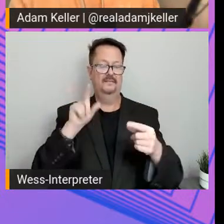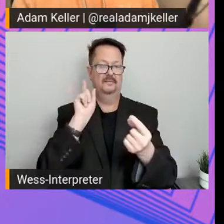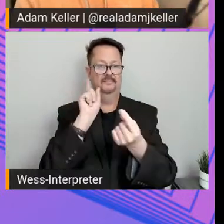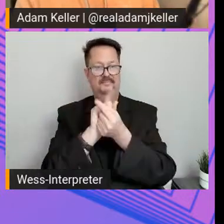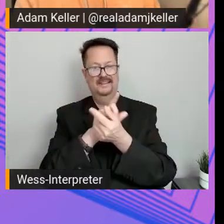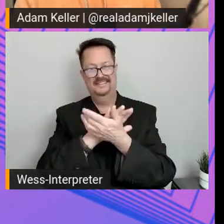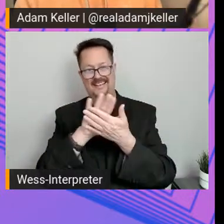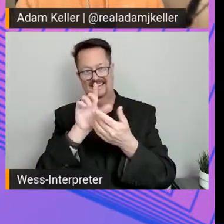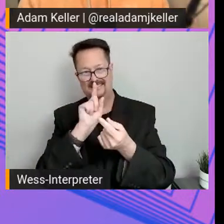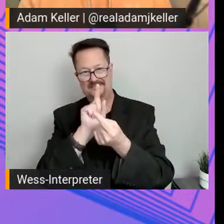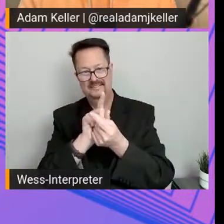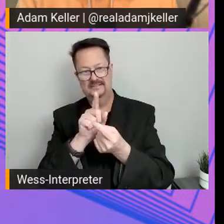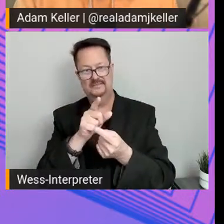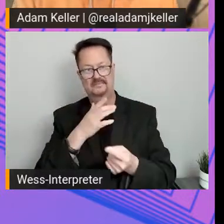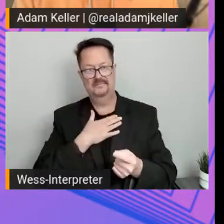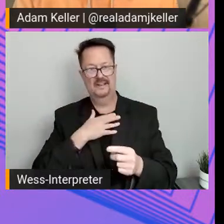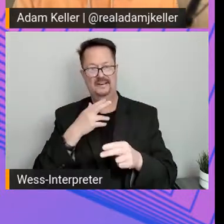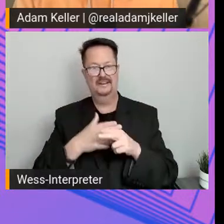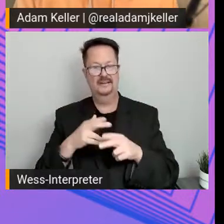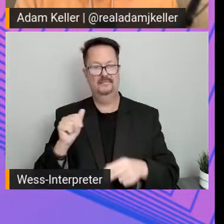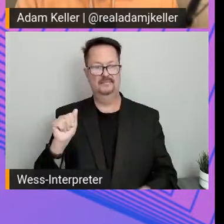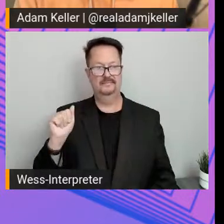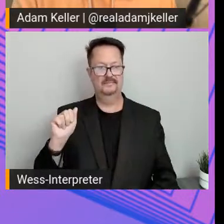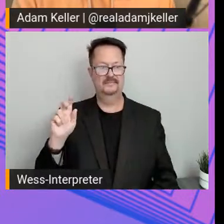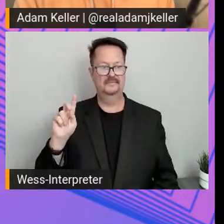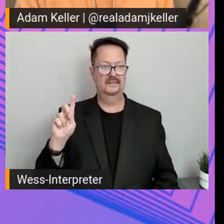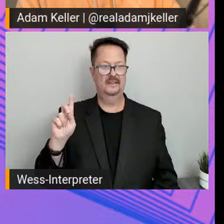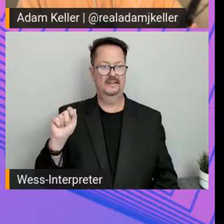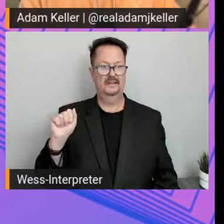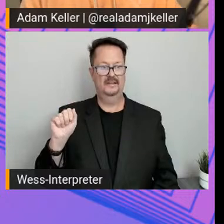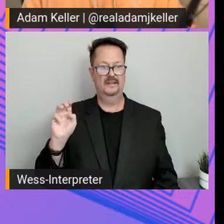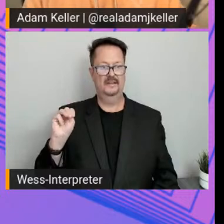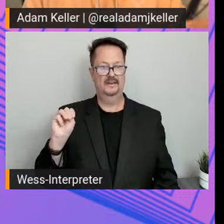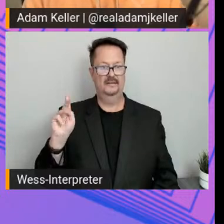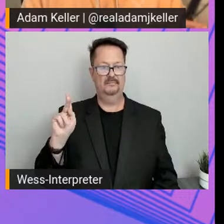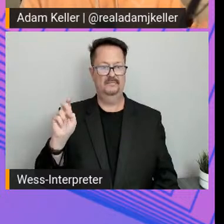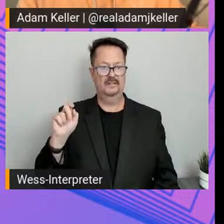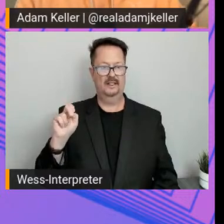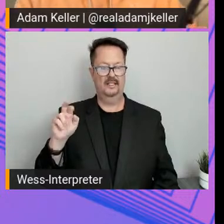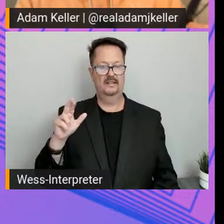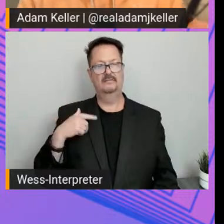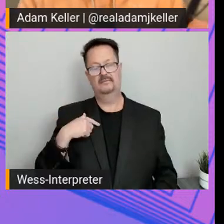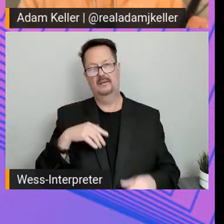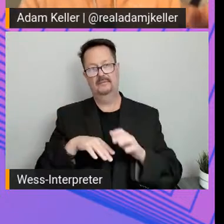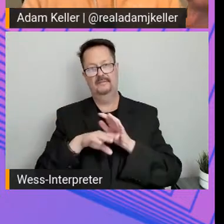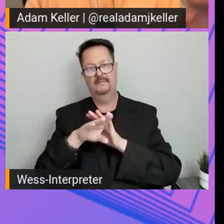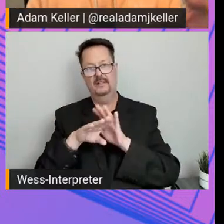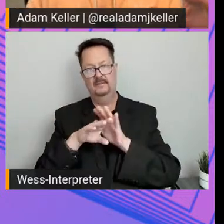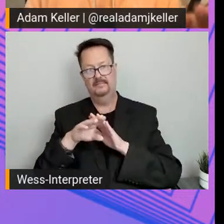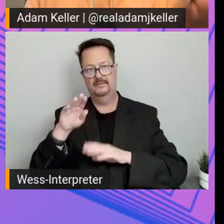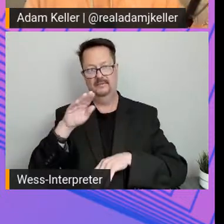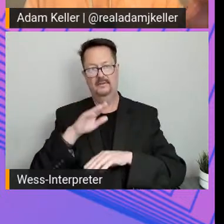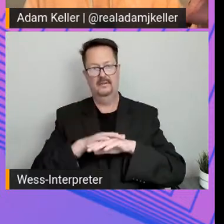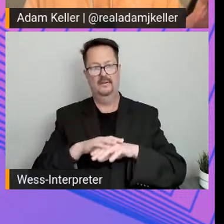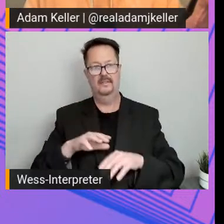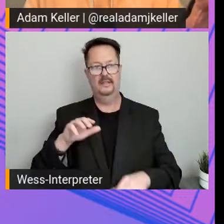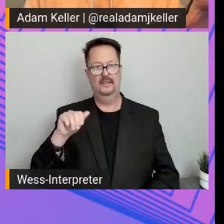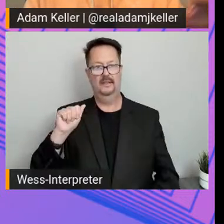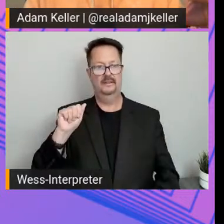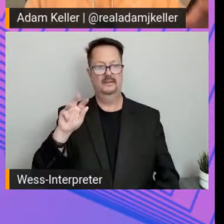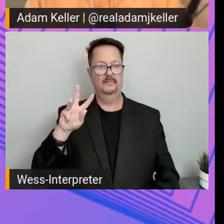you. My name is Adam Keller, and I'm a developer advocate on the container service team here at AWS. And I